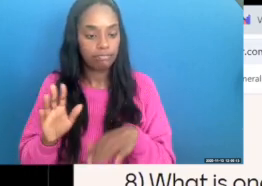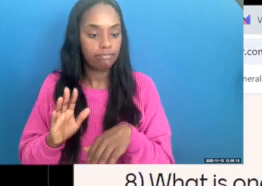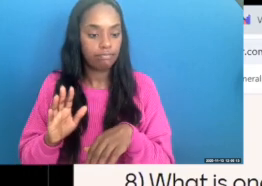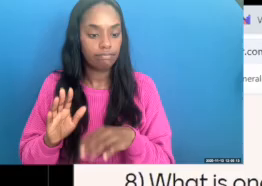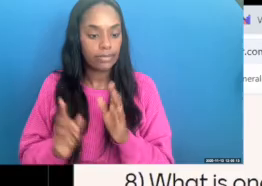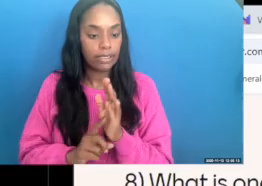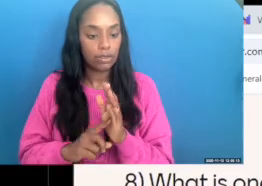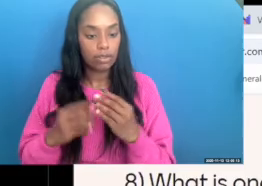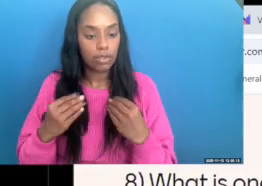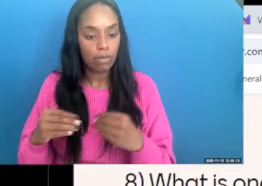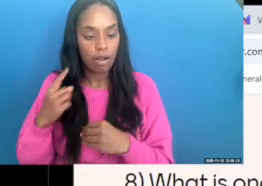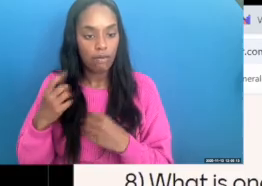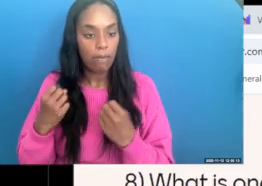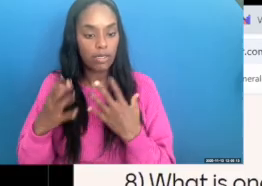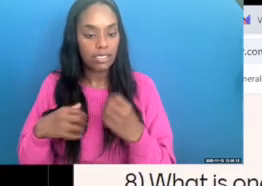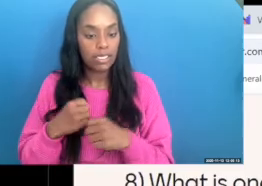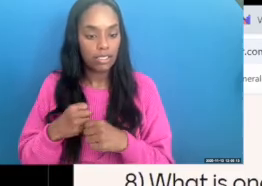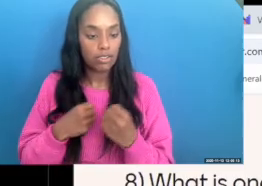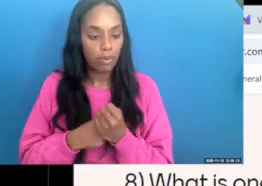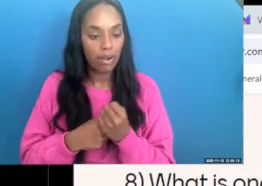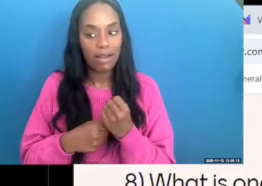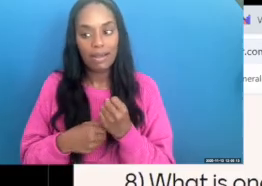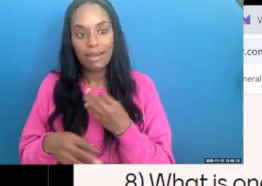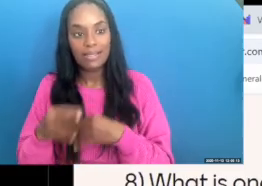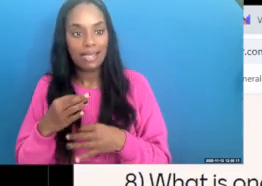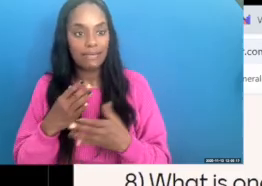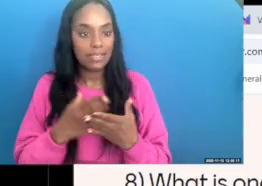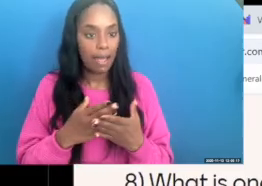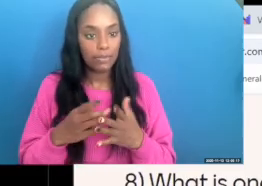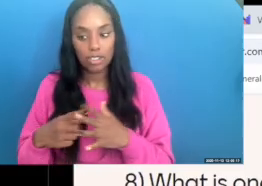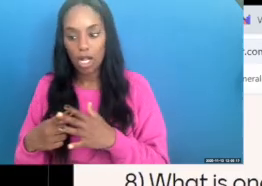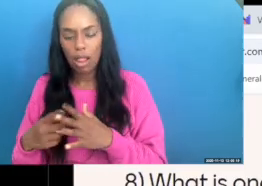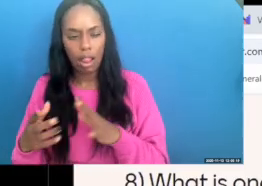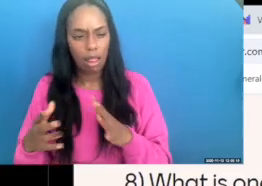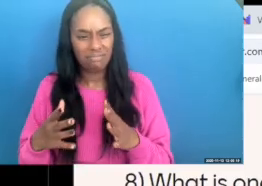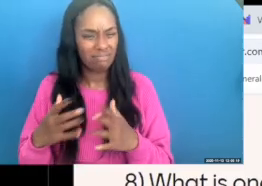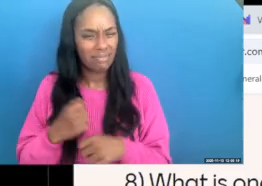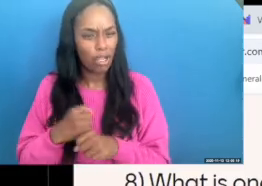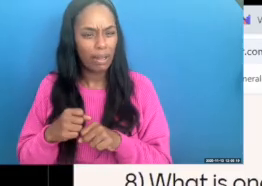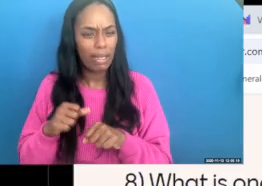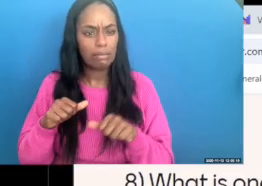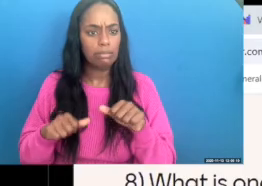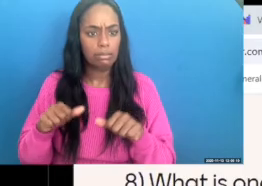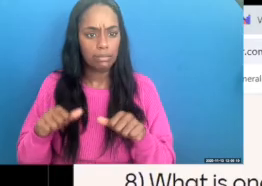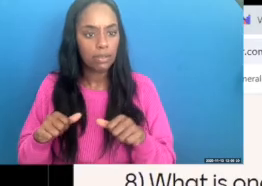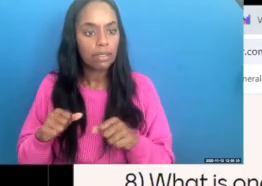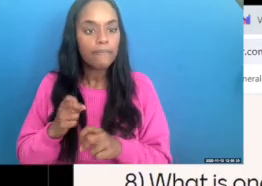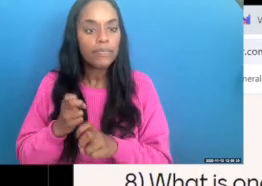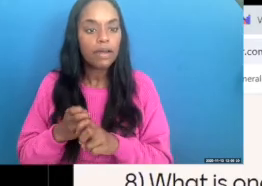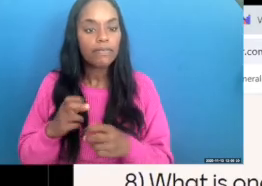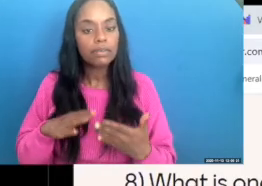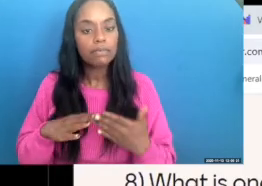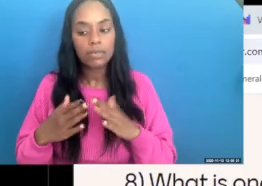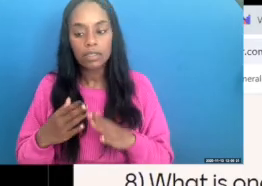Overall incentives should really be providing a clear and sustained signal to the market for multi-year support rather than these programs